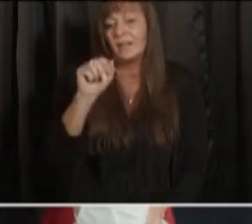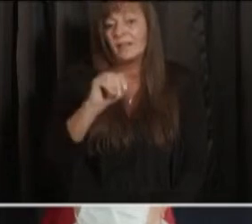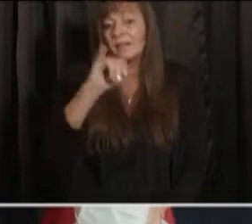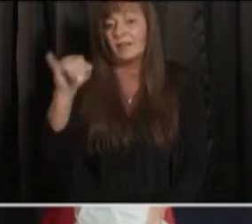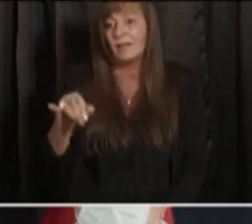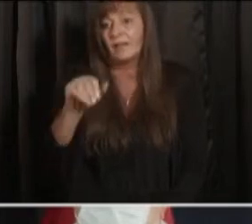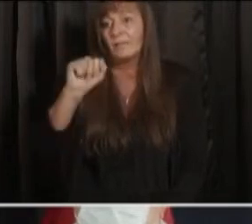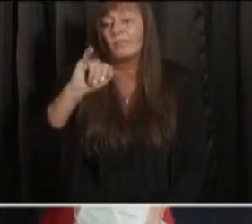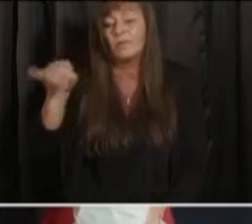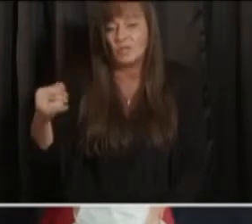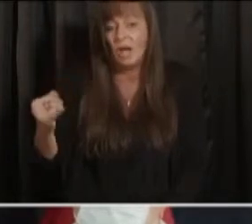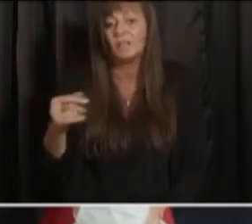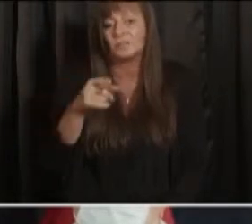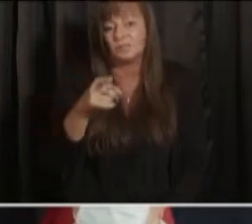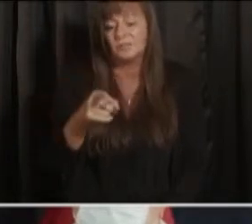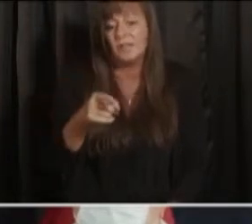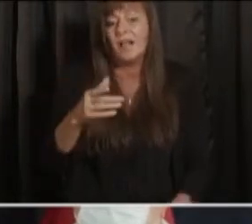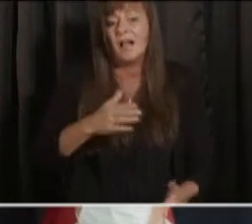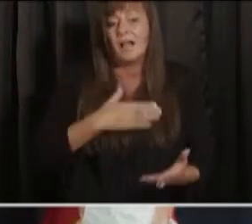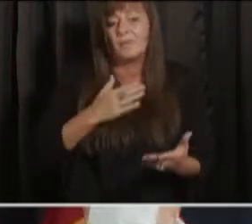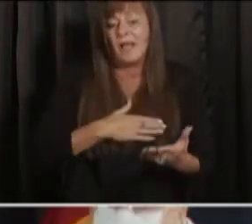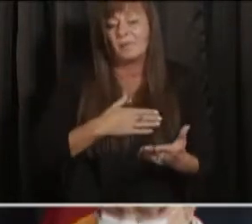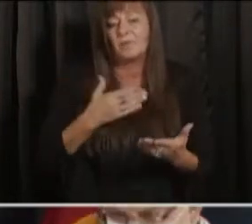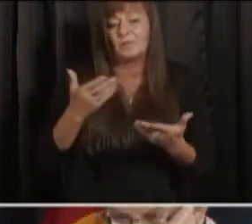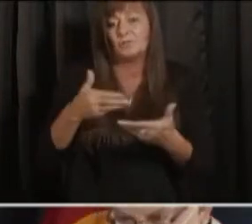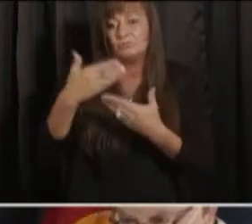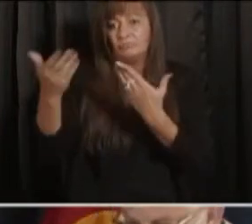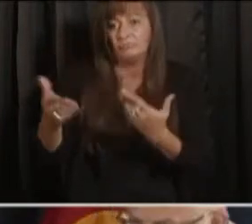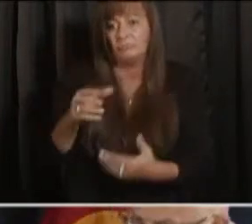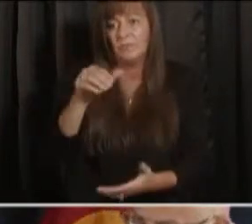Children's Hospital, Colorado, and I'm glad to turn it over to Dr. Bajaj.